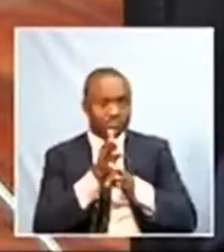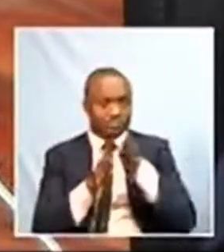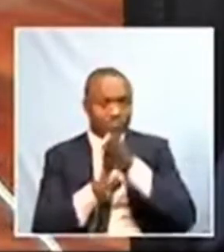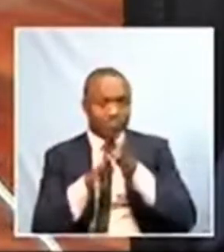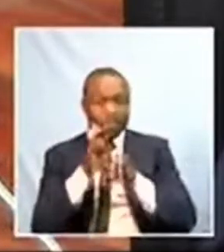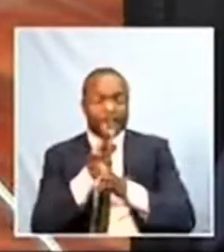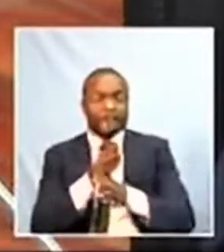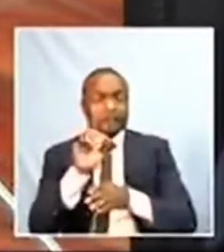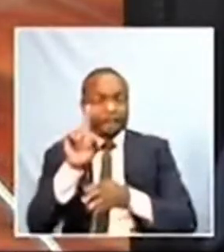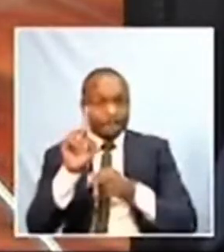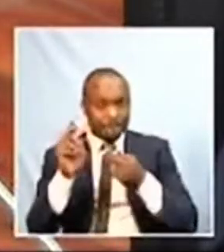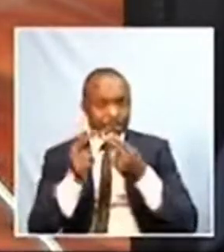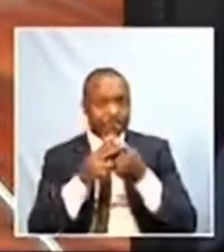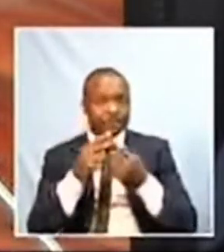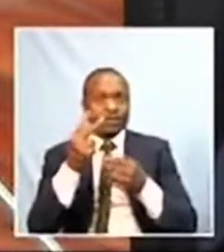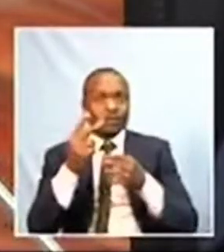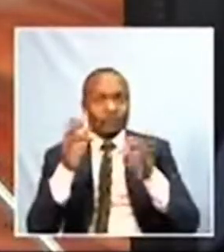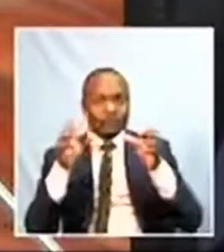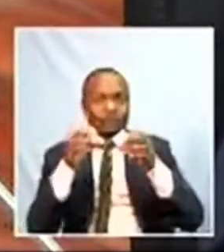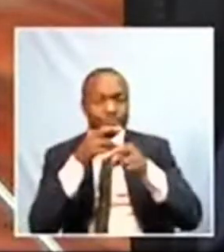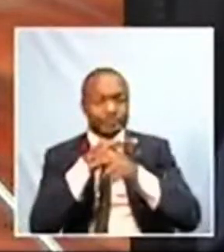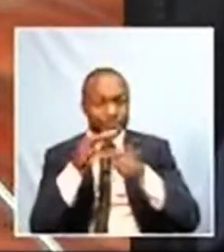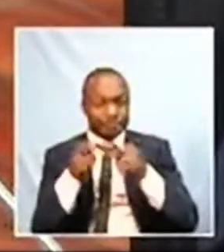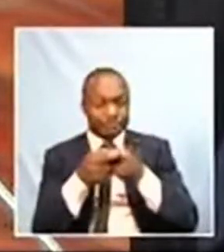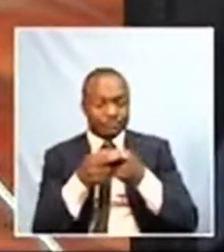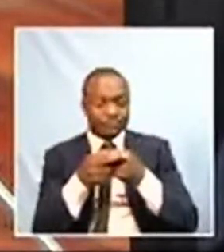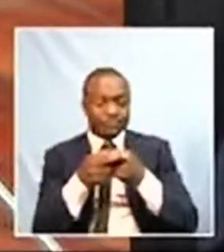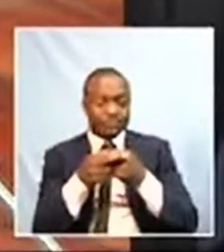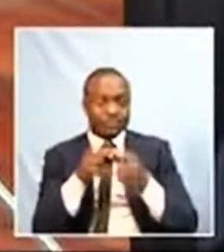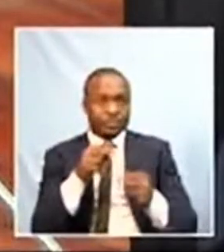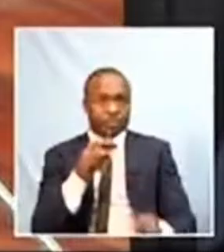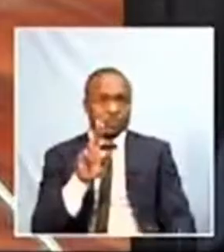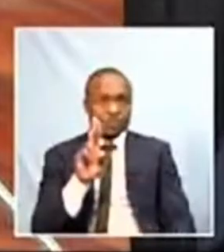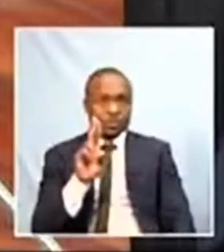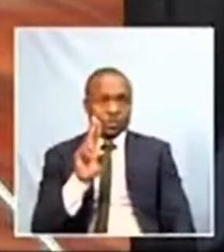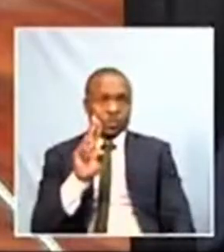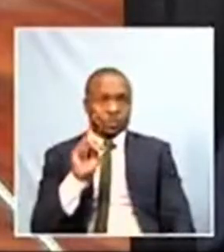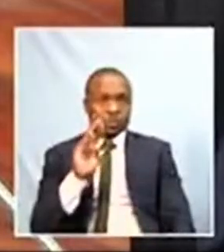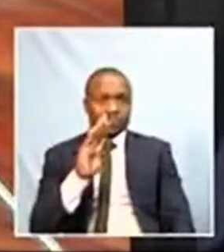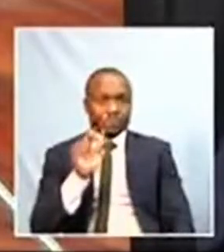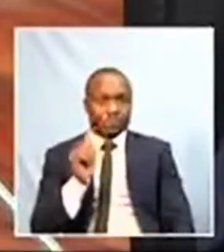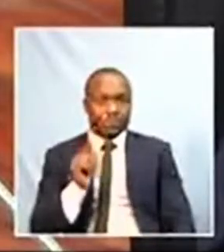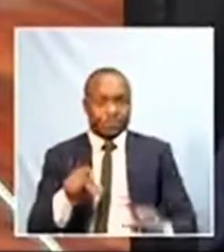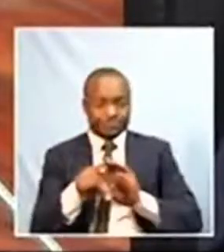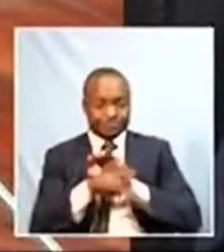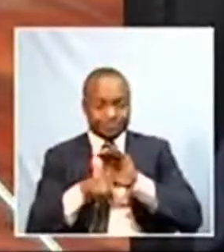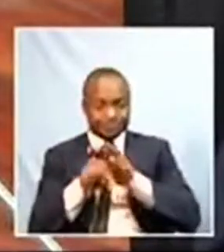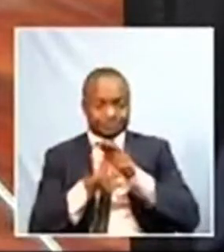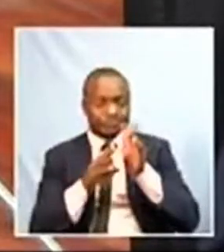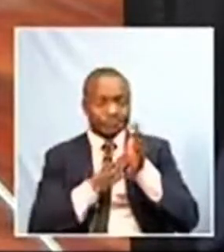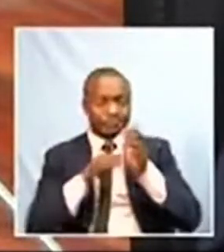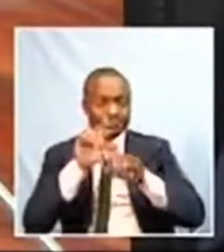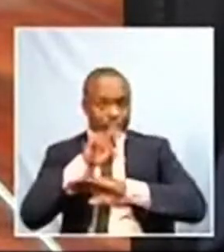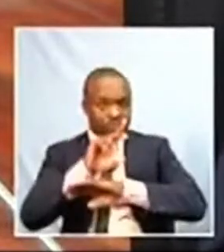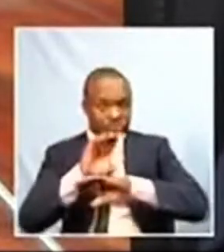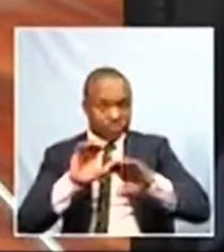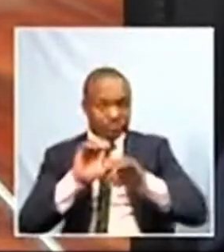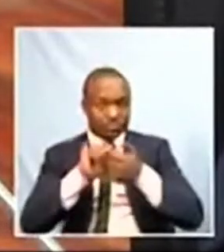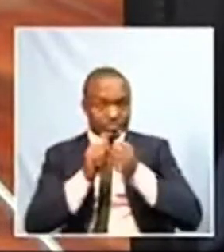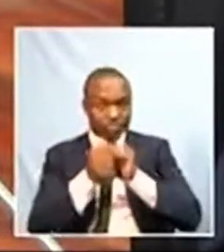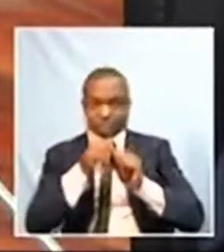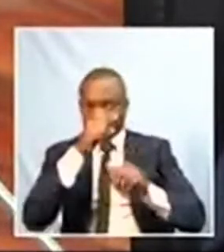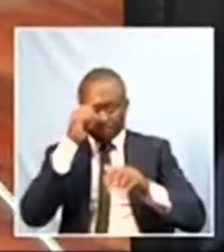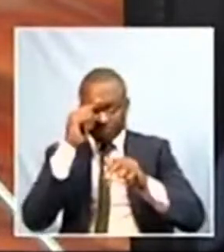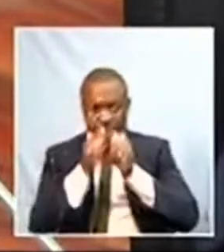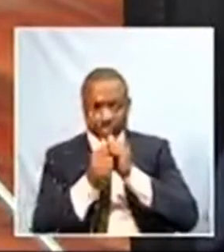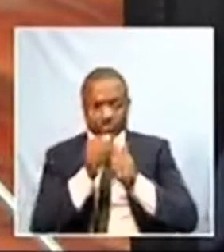construction of 1x2 classroom unit at Umba Primary School. The cause of the delay was as a